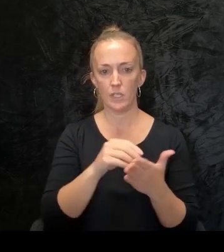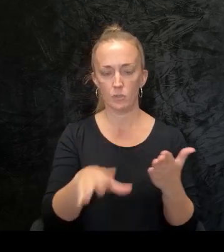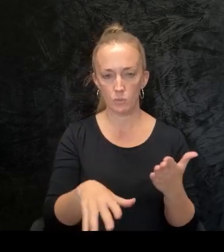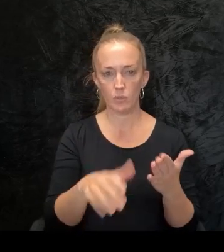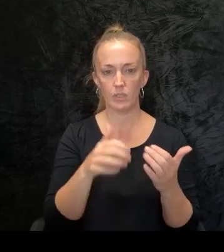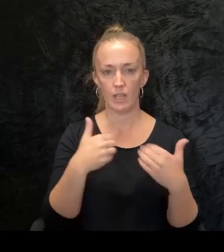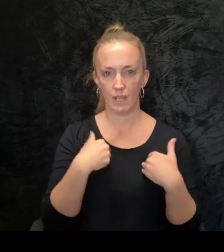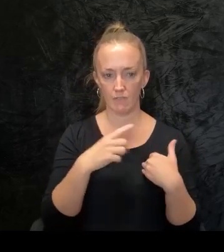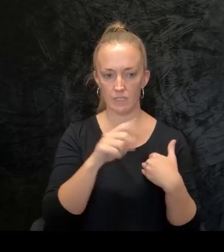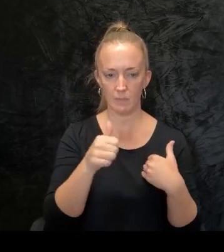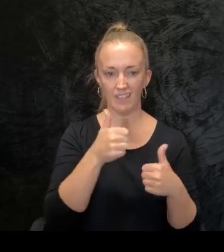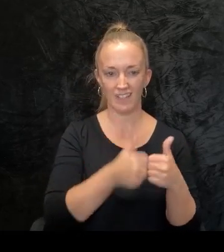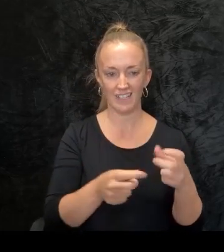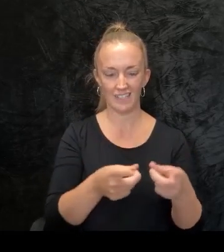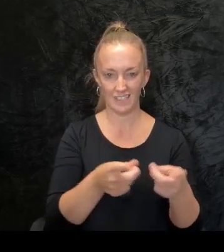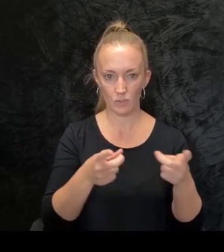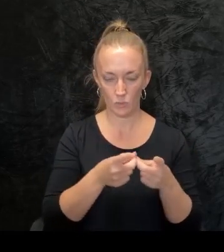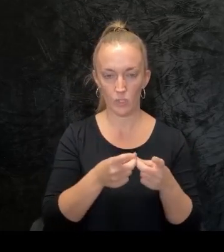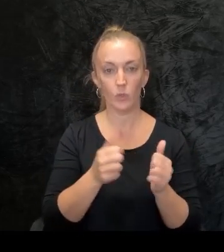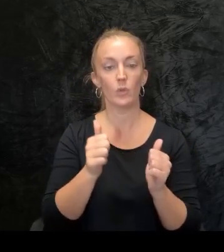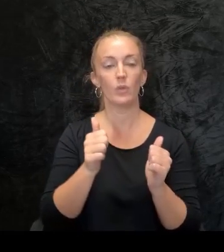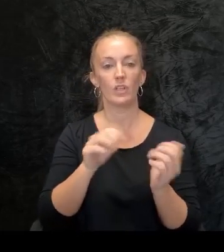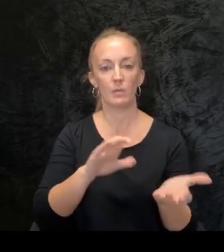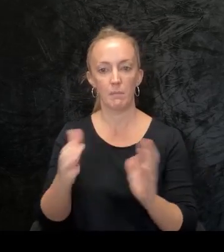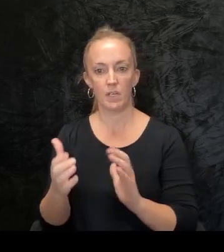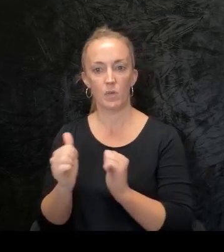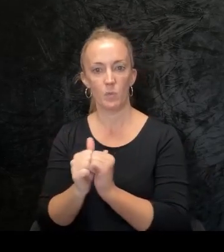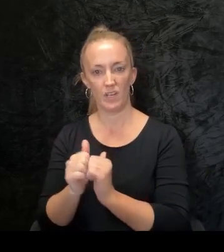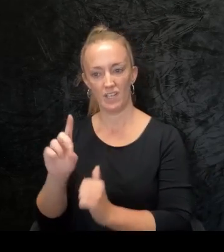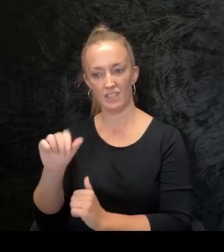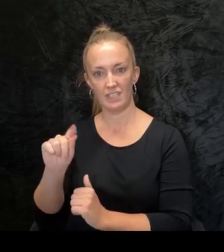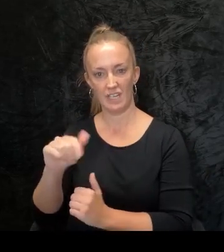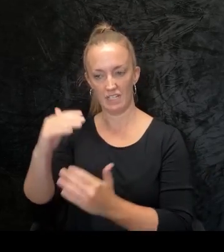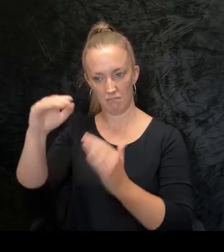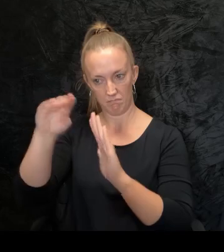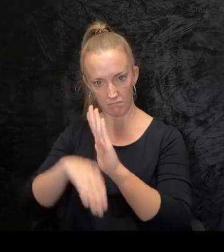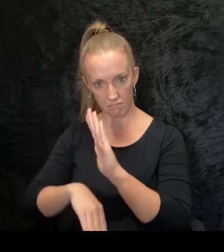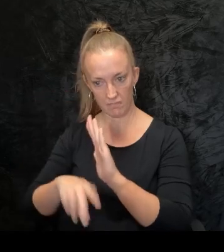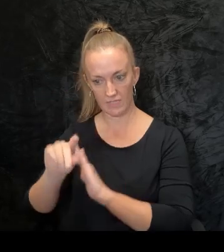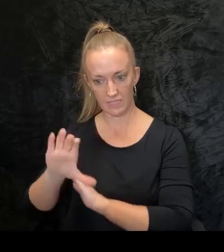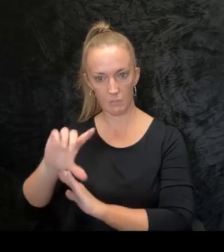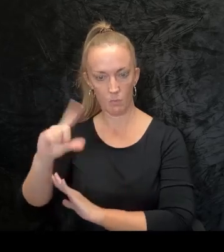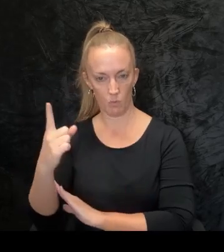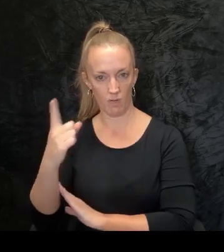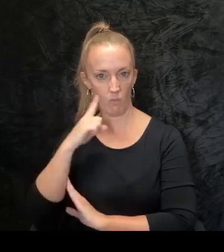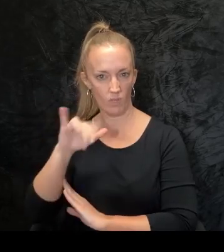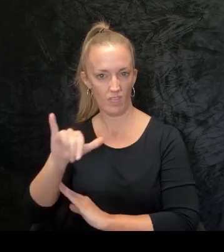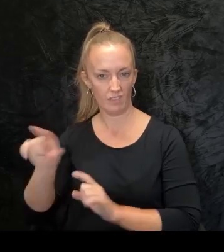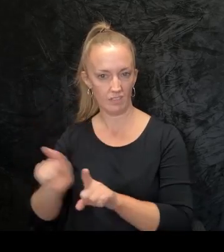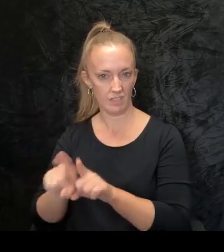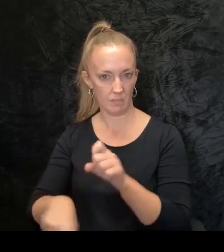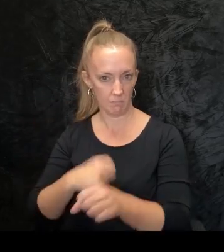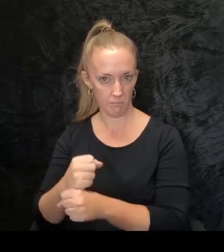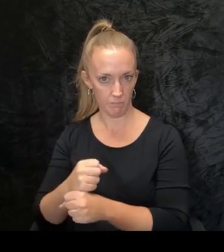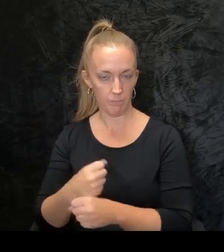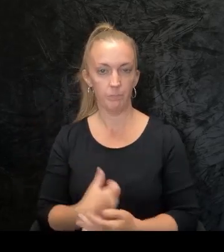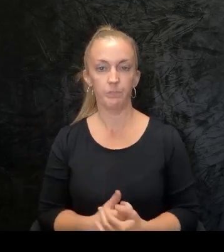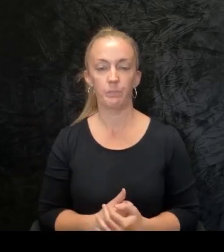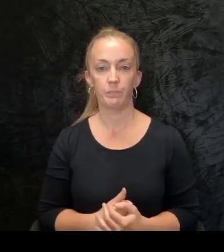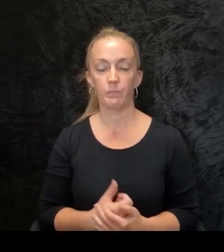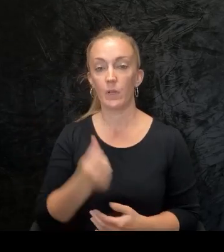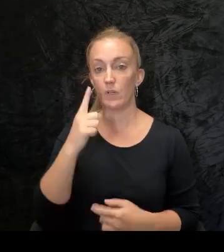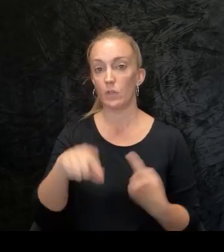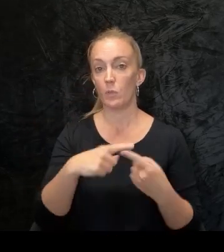district with a data set on December 1 of the reporting year. Once the child count